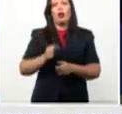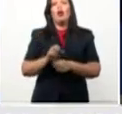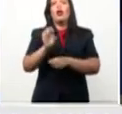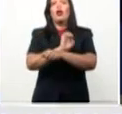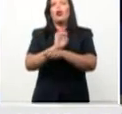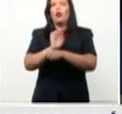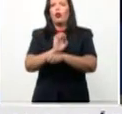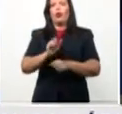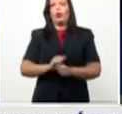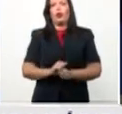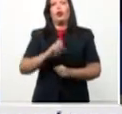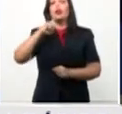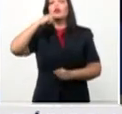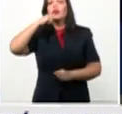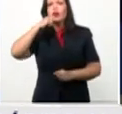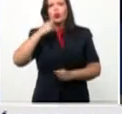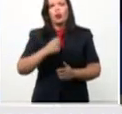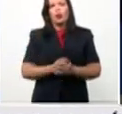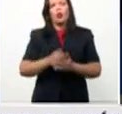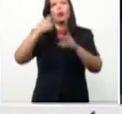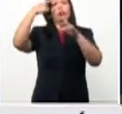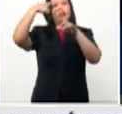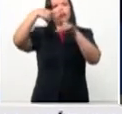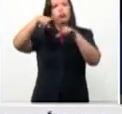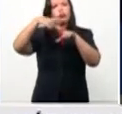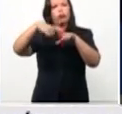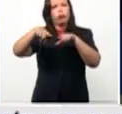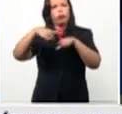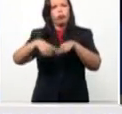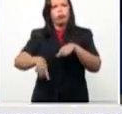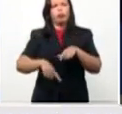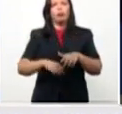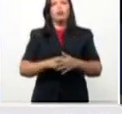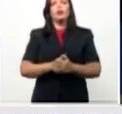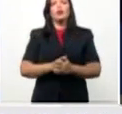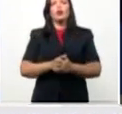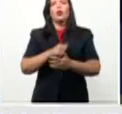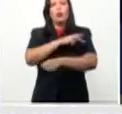and the United States, and other countries.